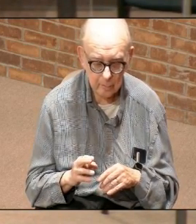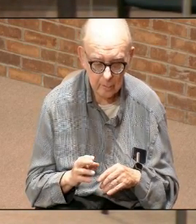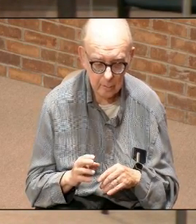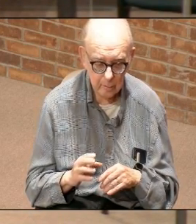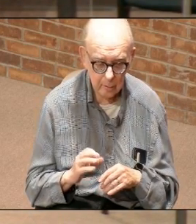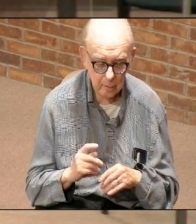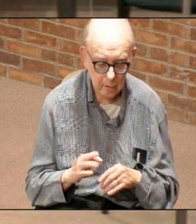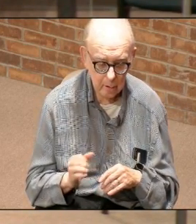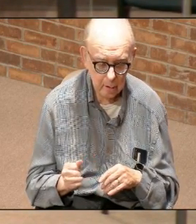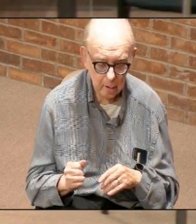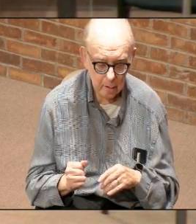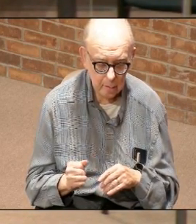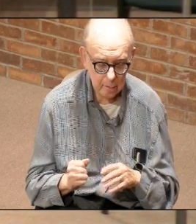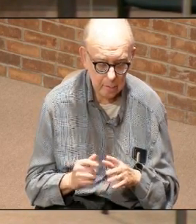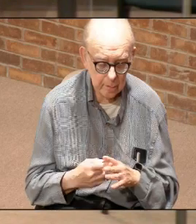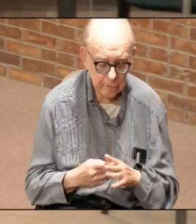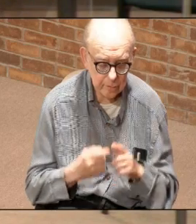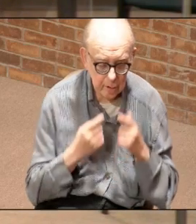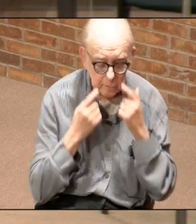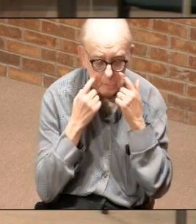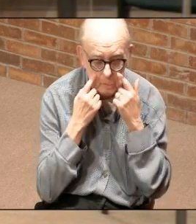she begins to start tearing up.